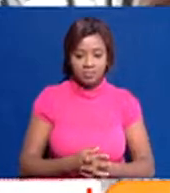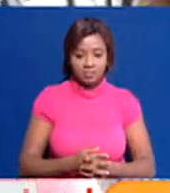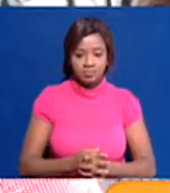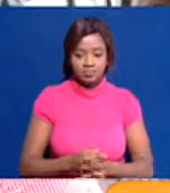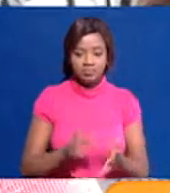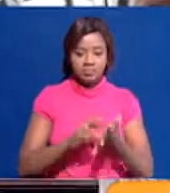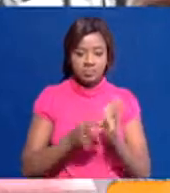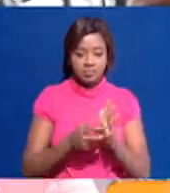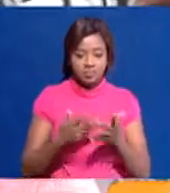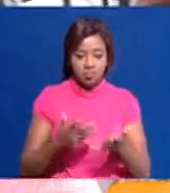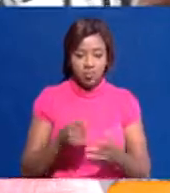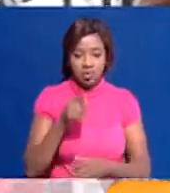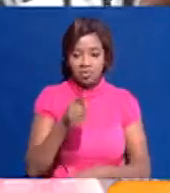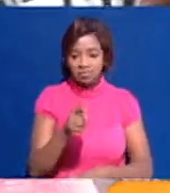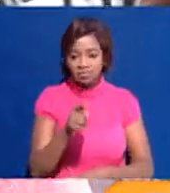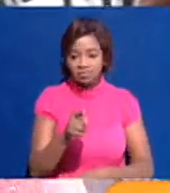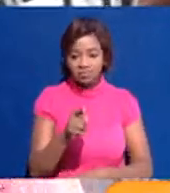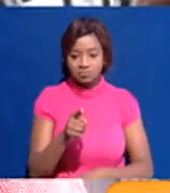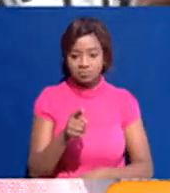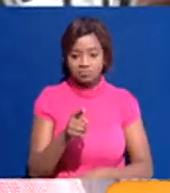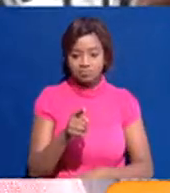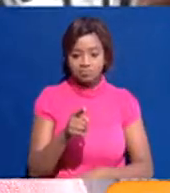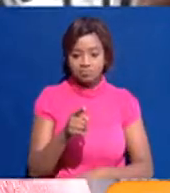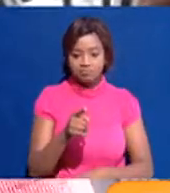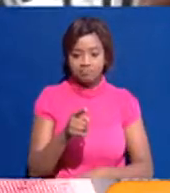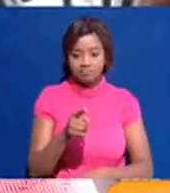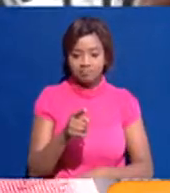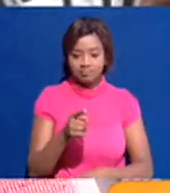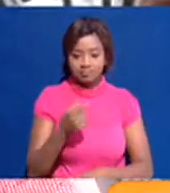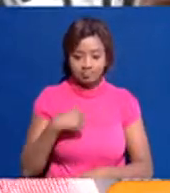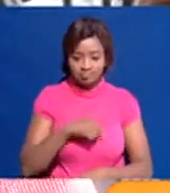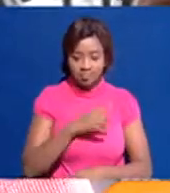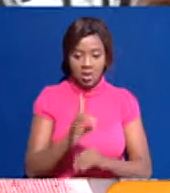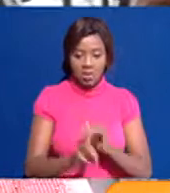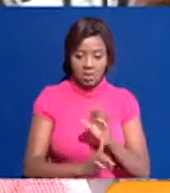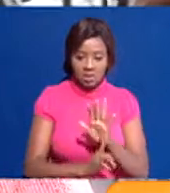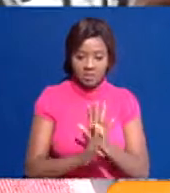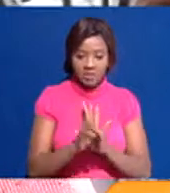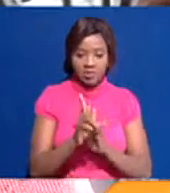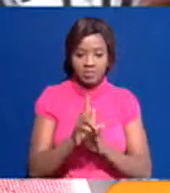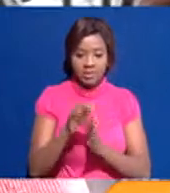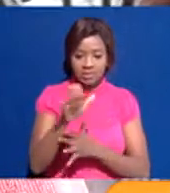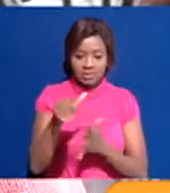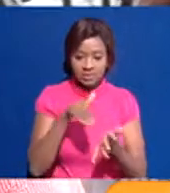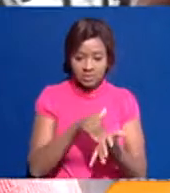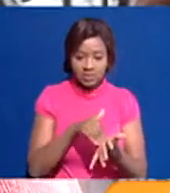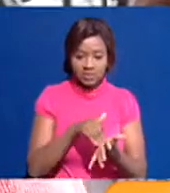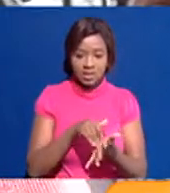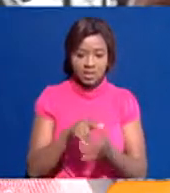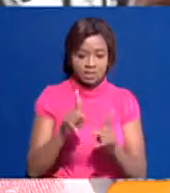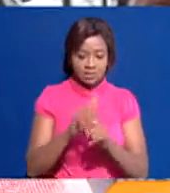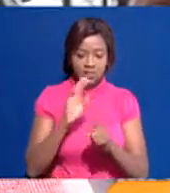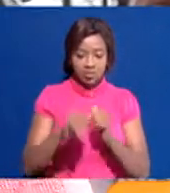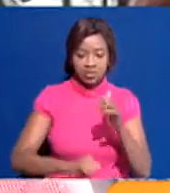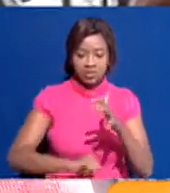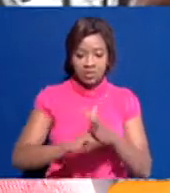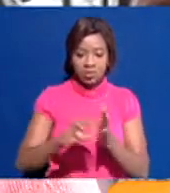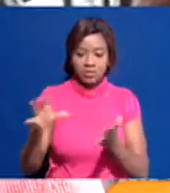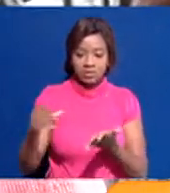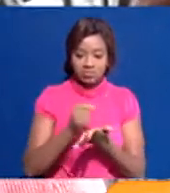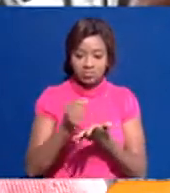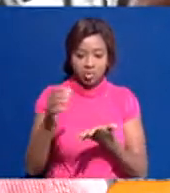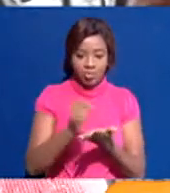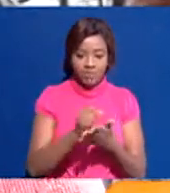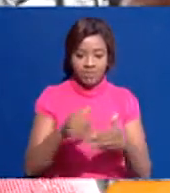basically our hubs, our development, our manufacturing hubs, which will also facilitate employment of our